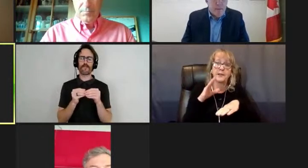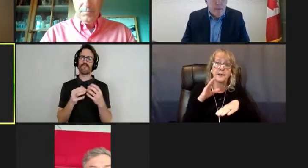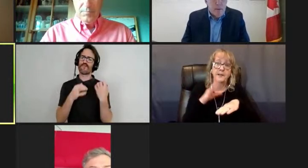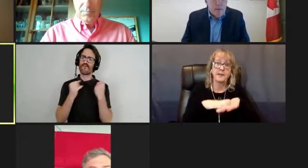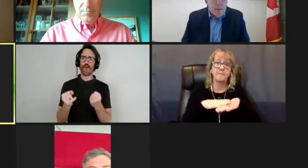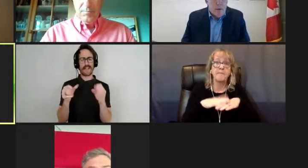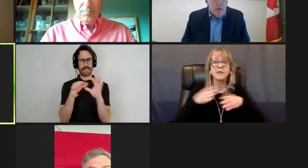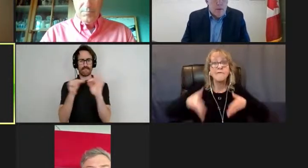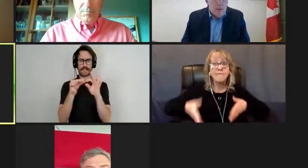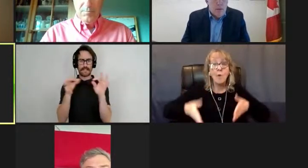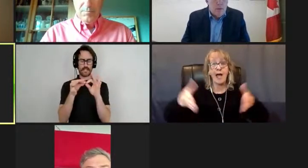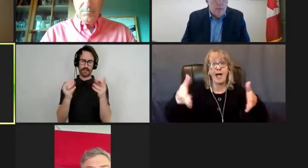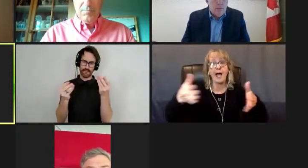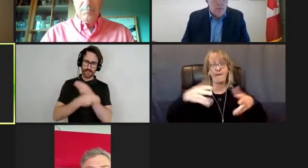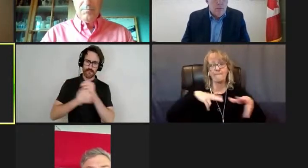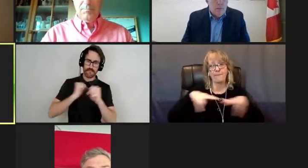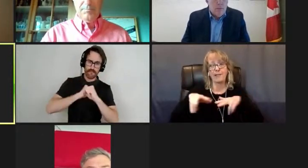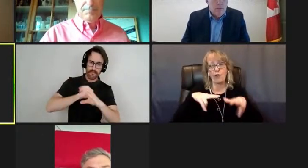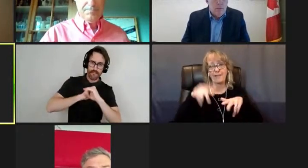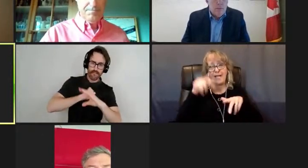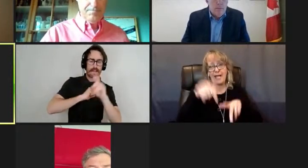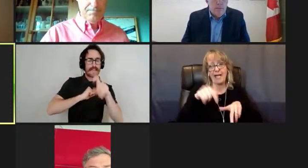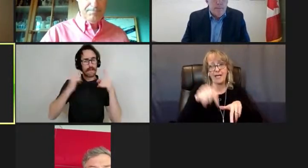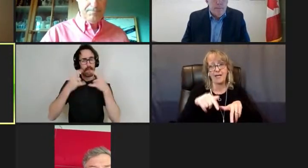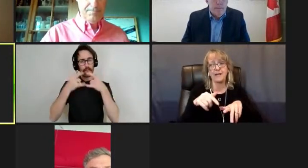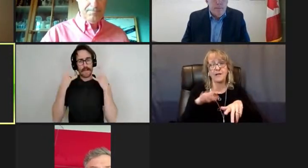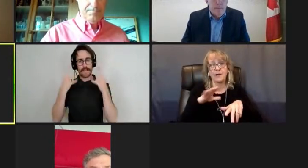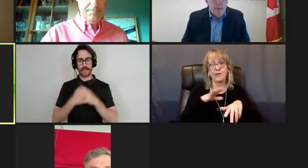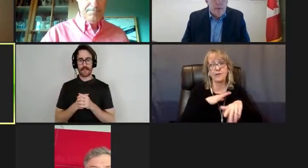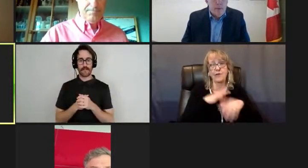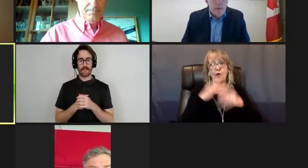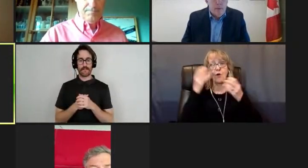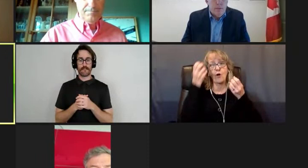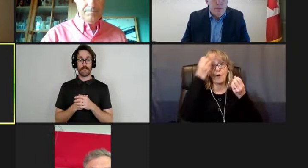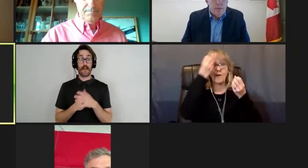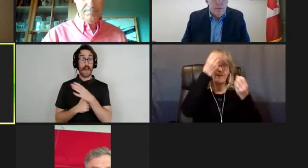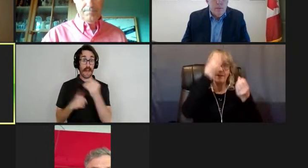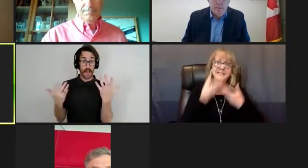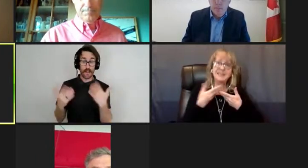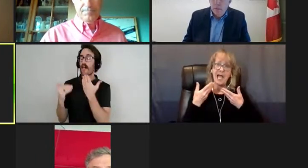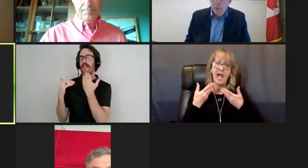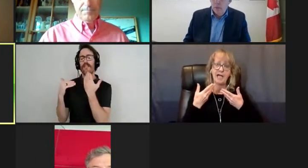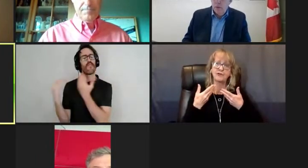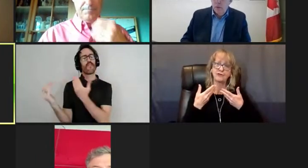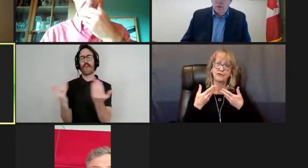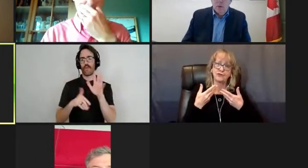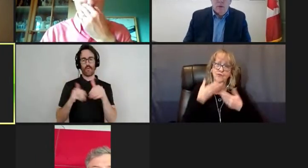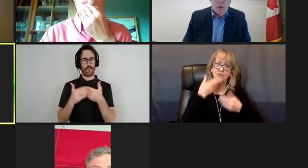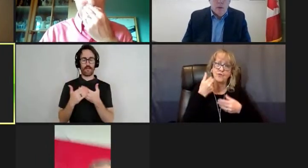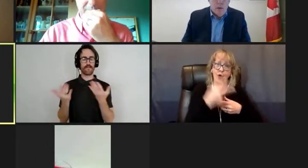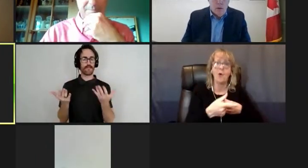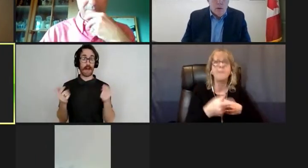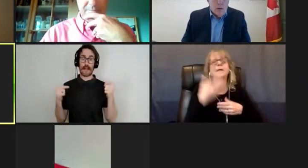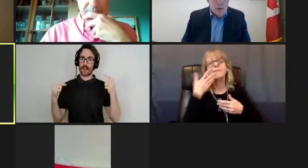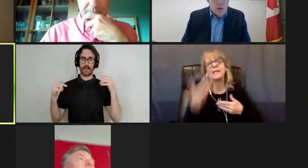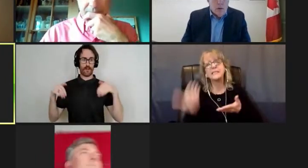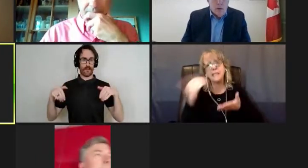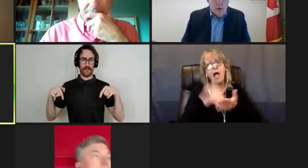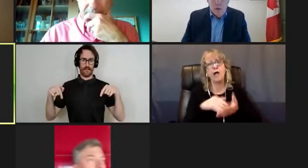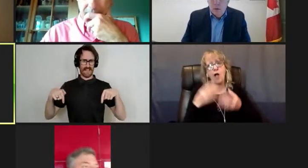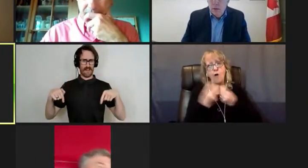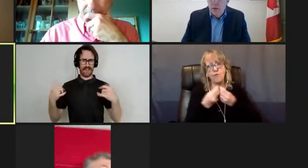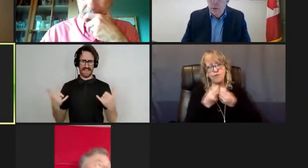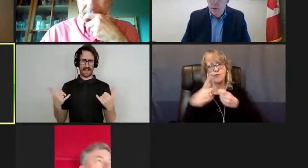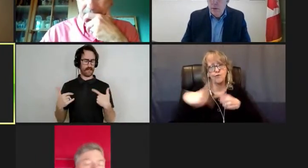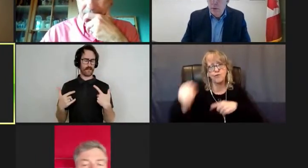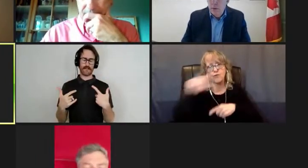certainly warranted as well. And my thanks. Thank you to everyone. It's a, you know, I know this is an incredible journey, an incredible